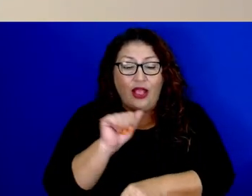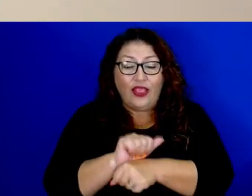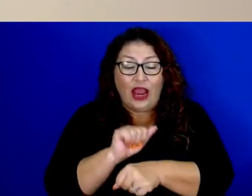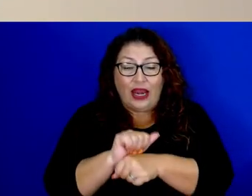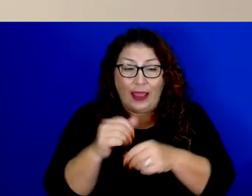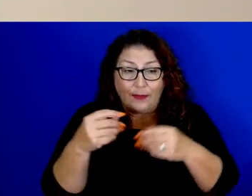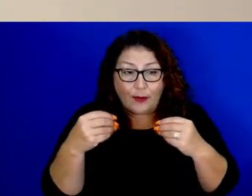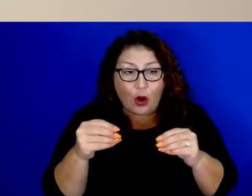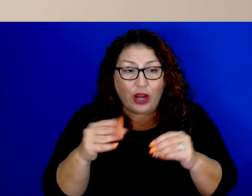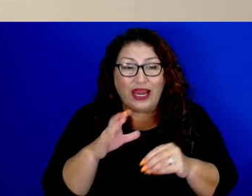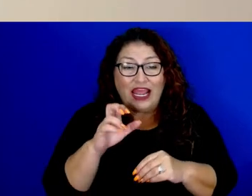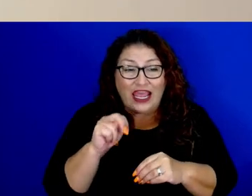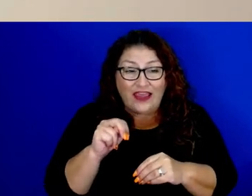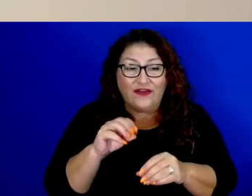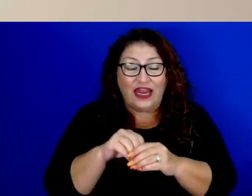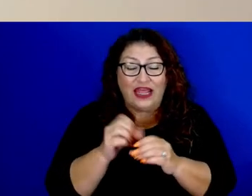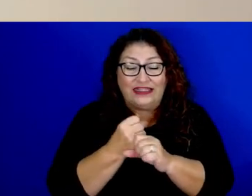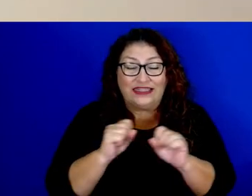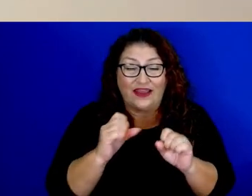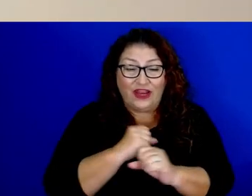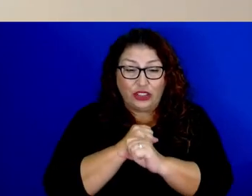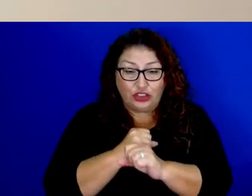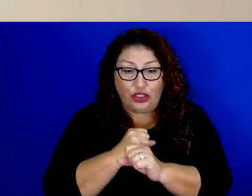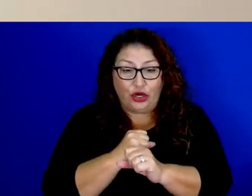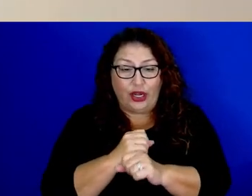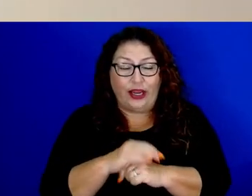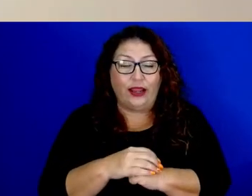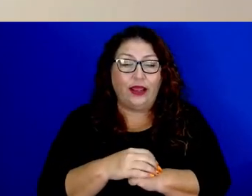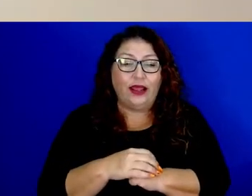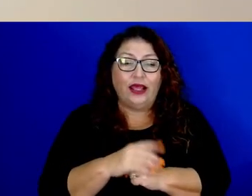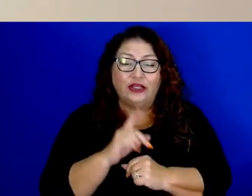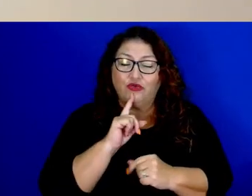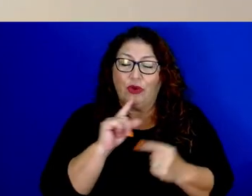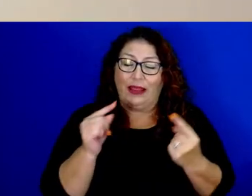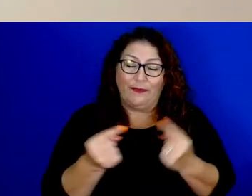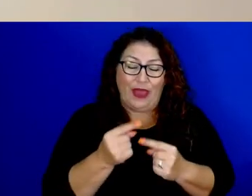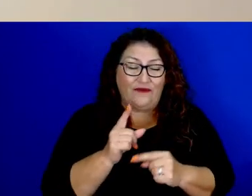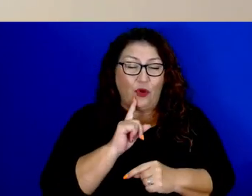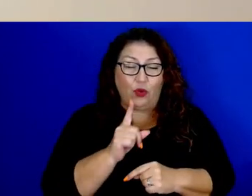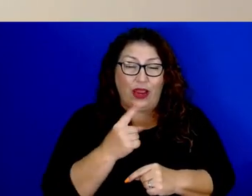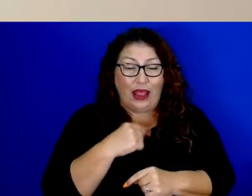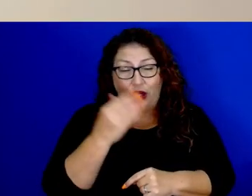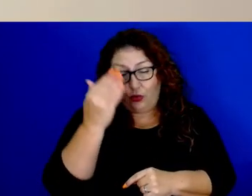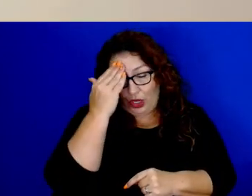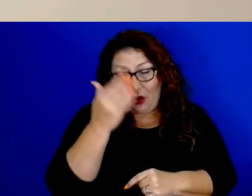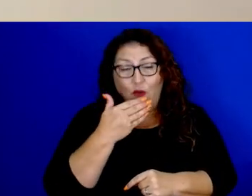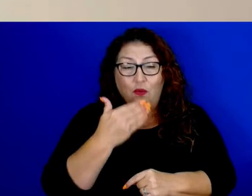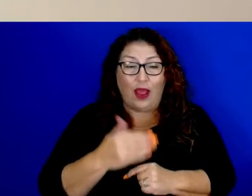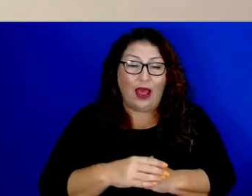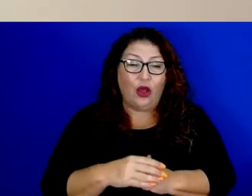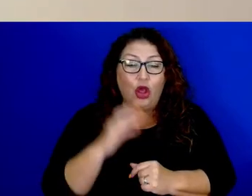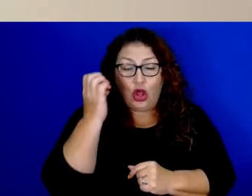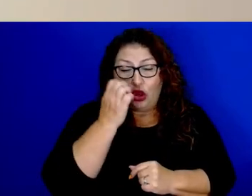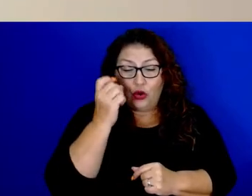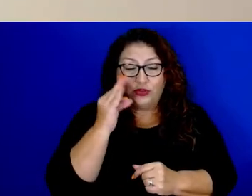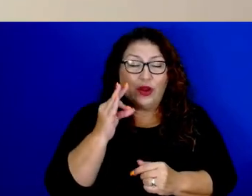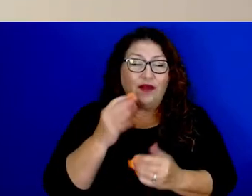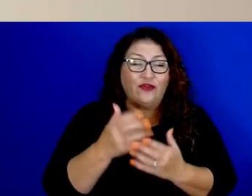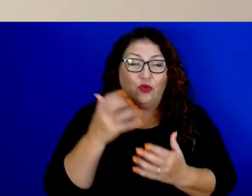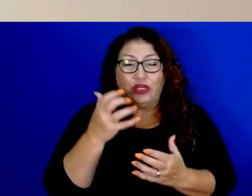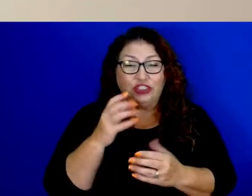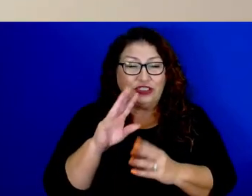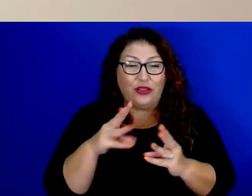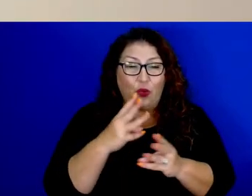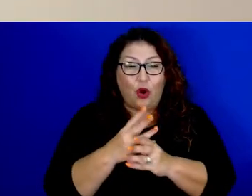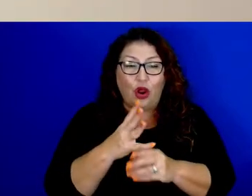and security. This is a painful reality we know very well. Europe is one of the richest regions of the world, and we still have women